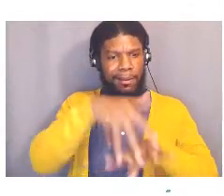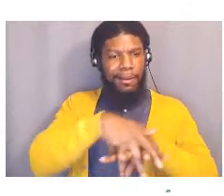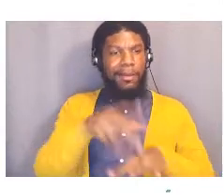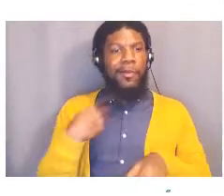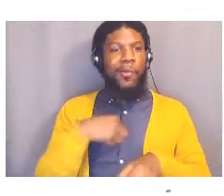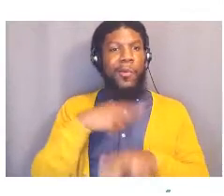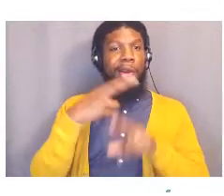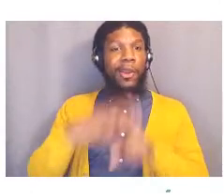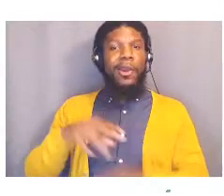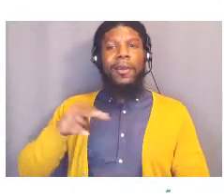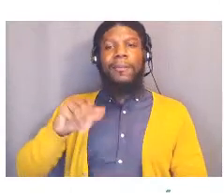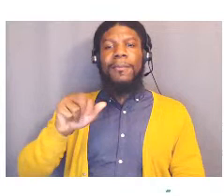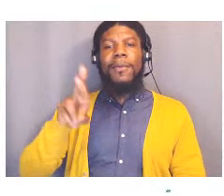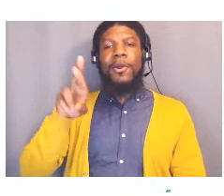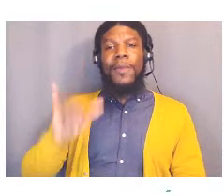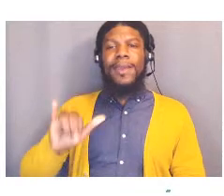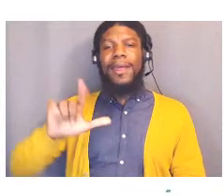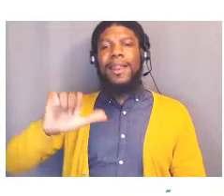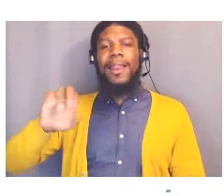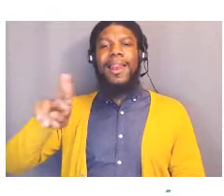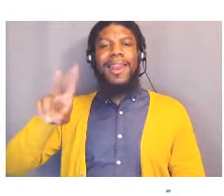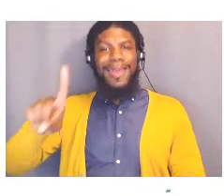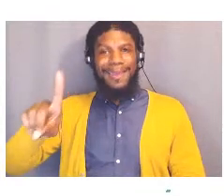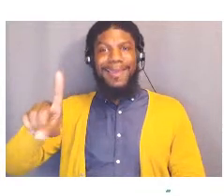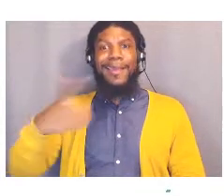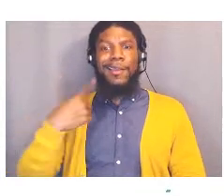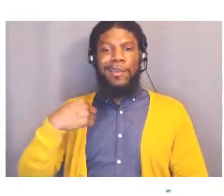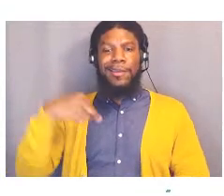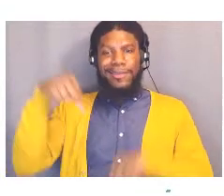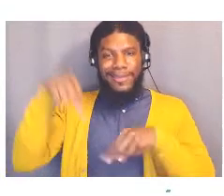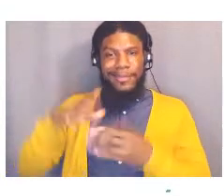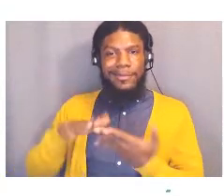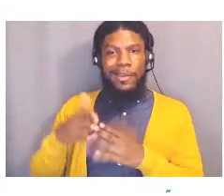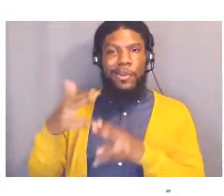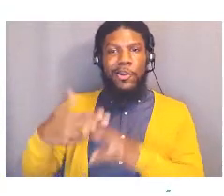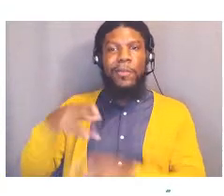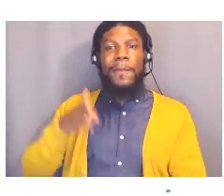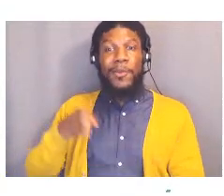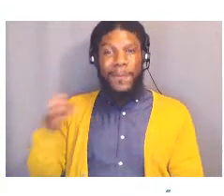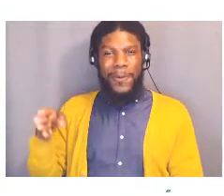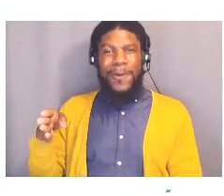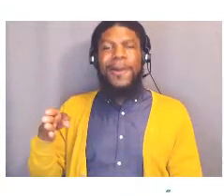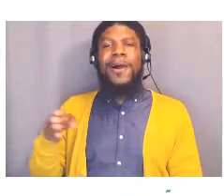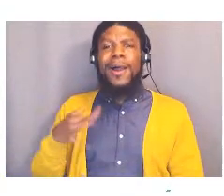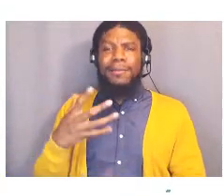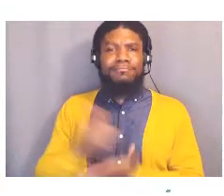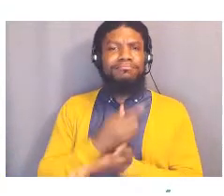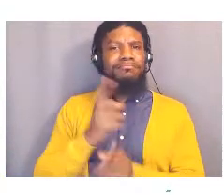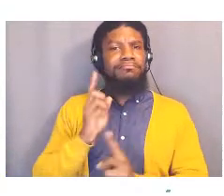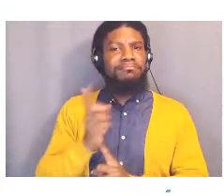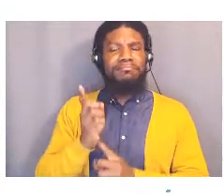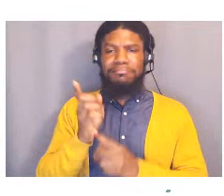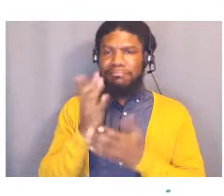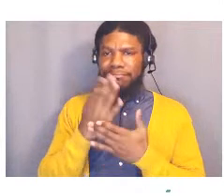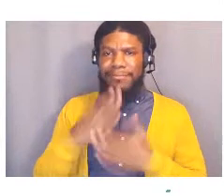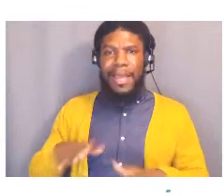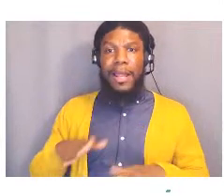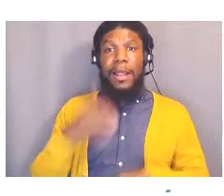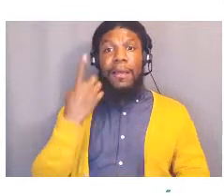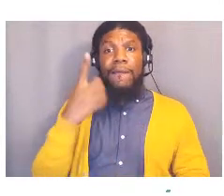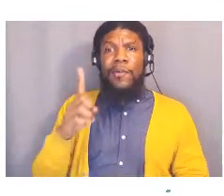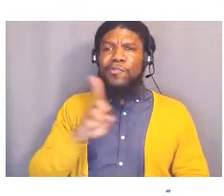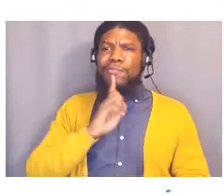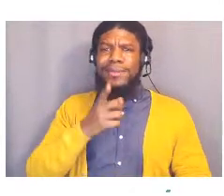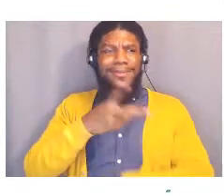call Maryland, and this town we call Baltimore. A moment of silence for these